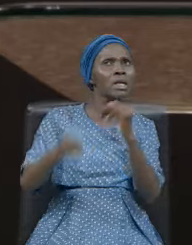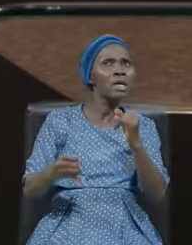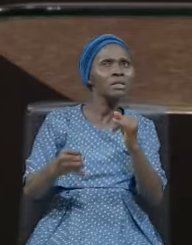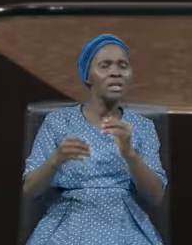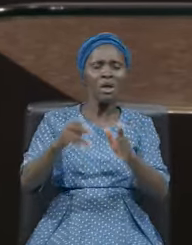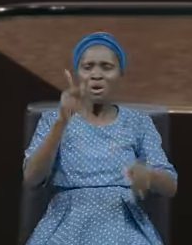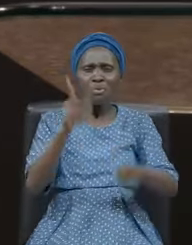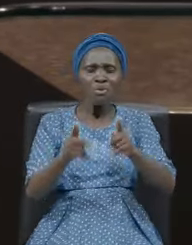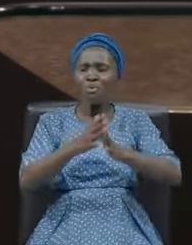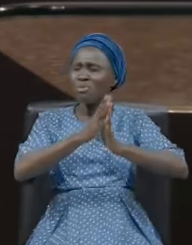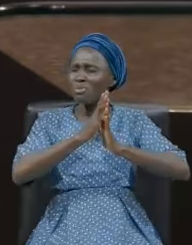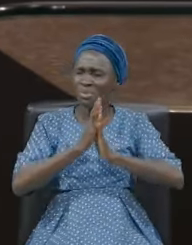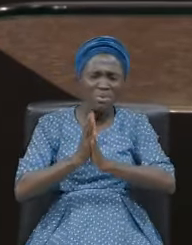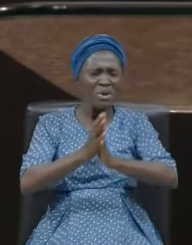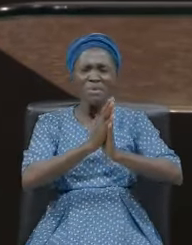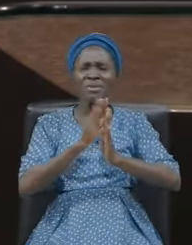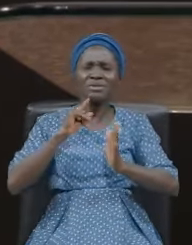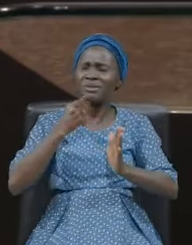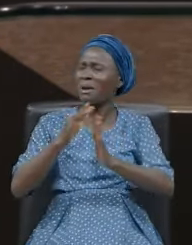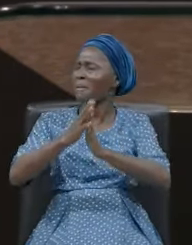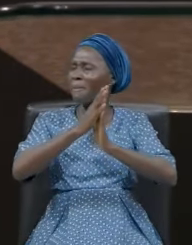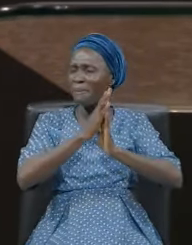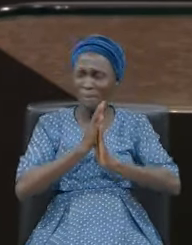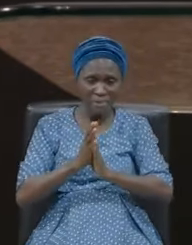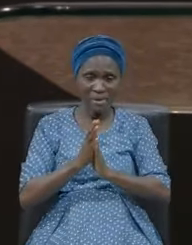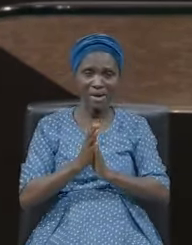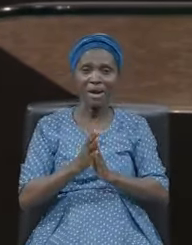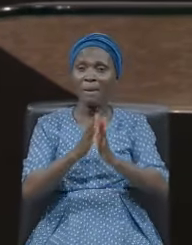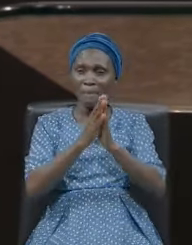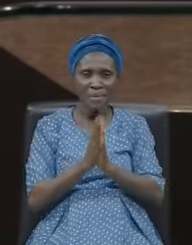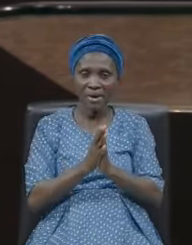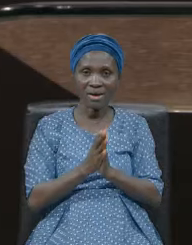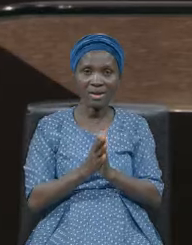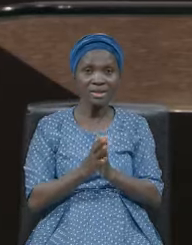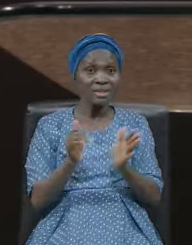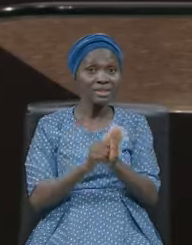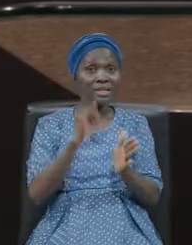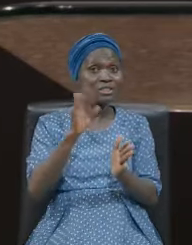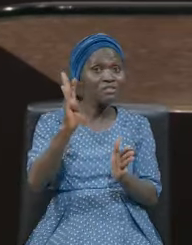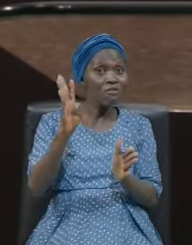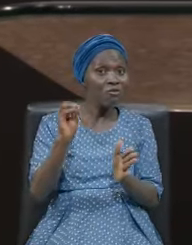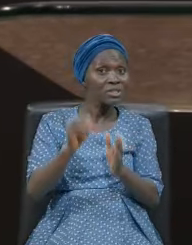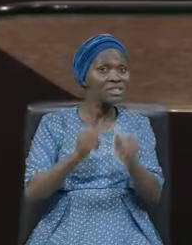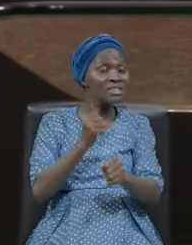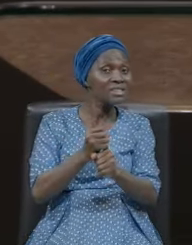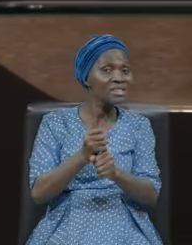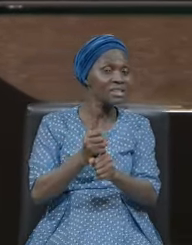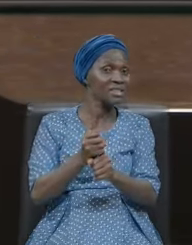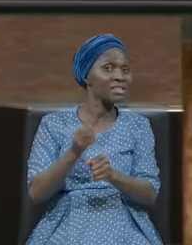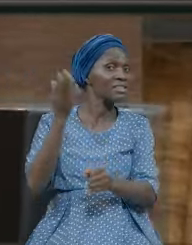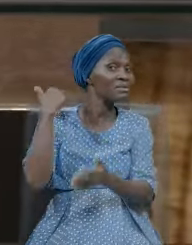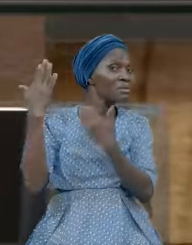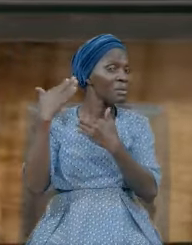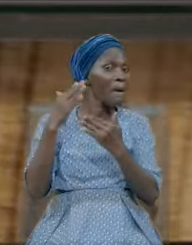Oh, they prayed, they prayed. And you could hear 40 years ago prayer.